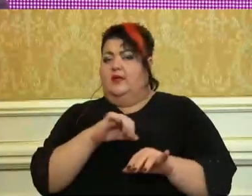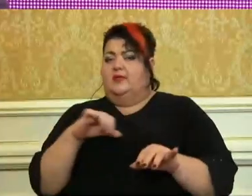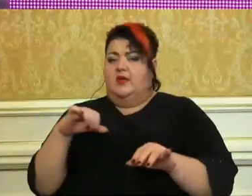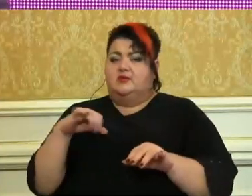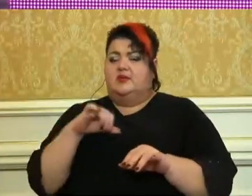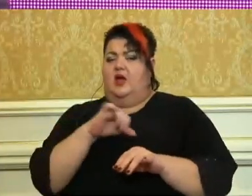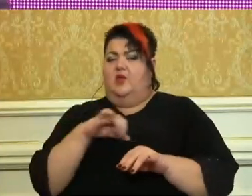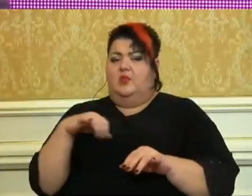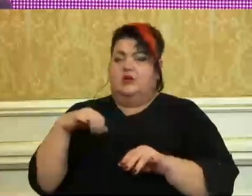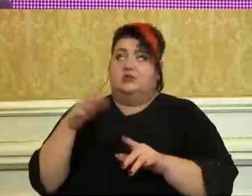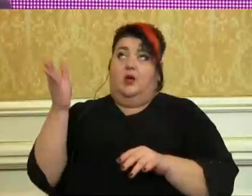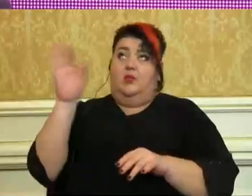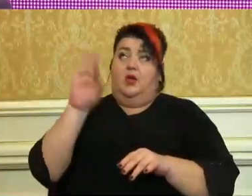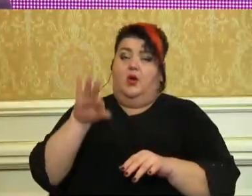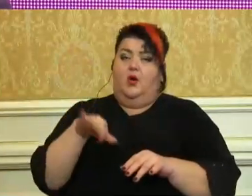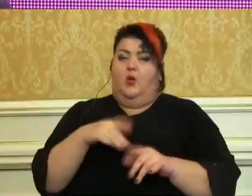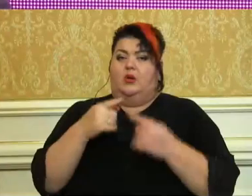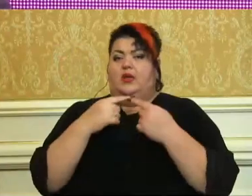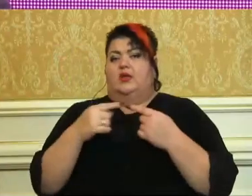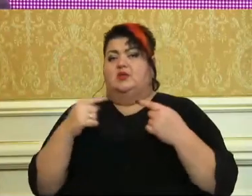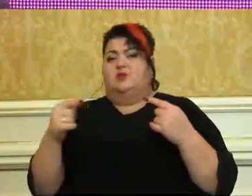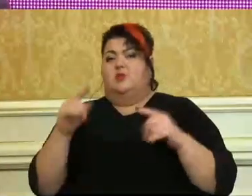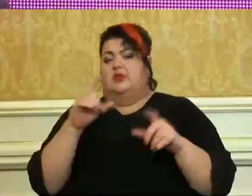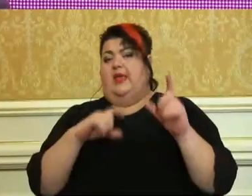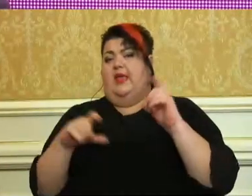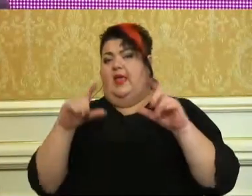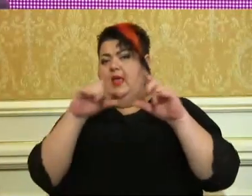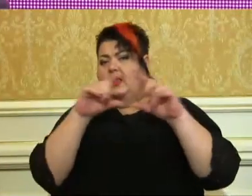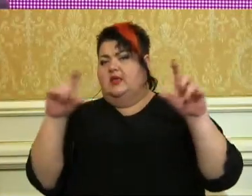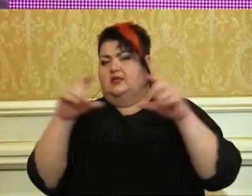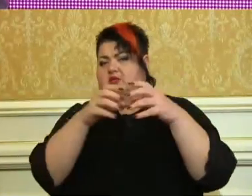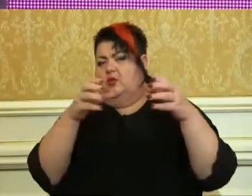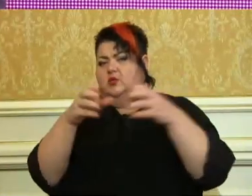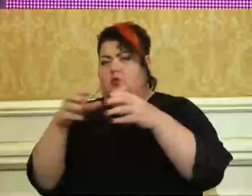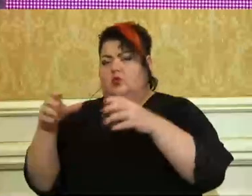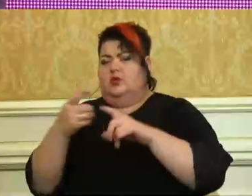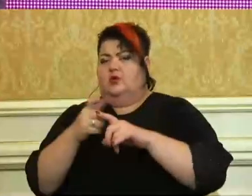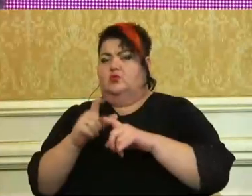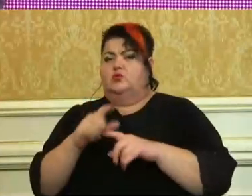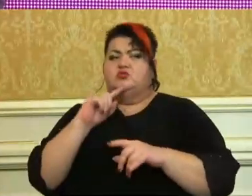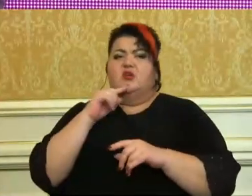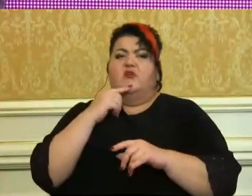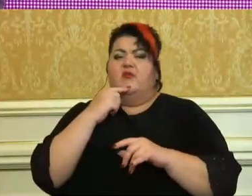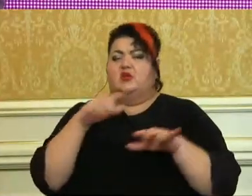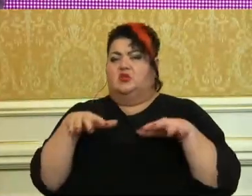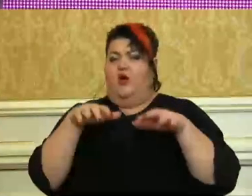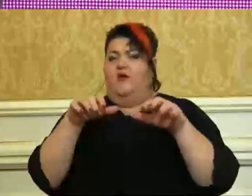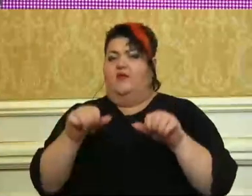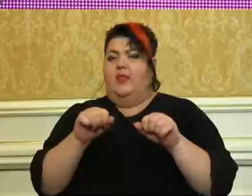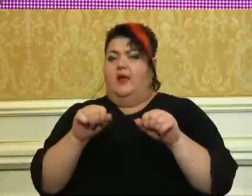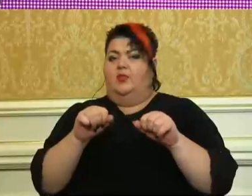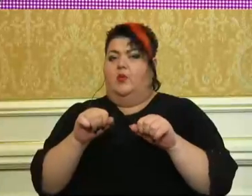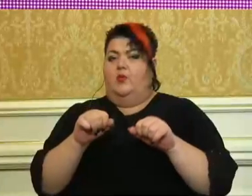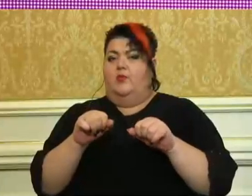institutions, power is getting very hard to let go of. Groups of women when they